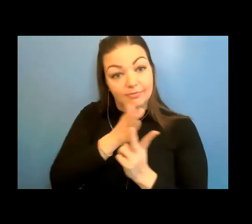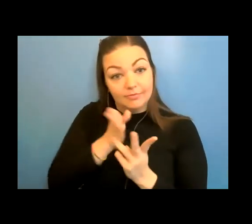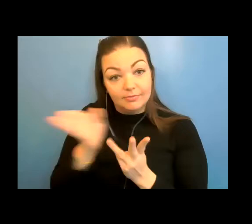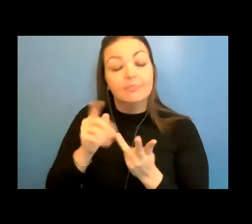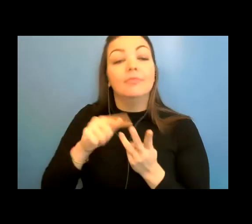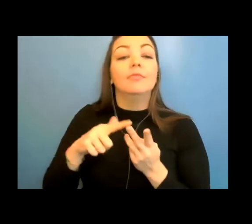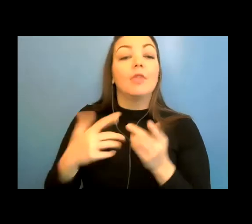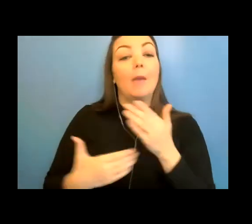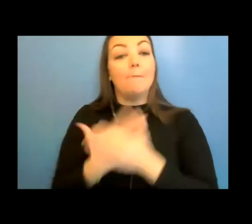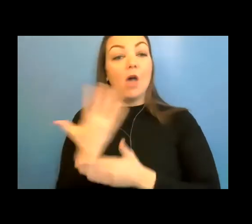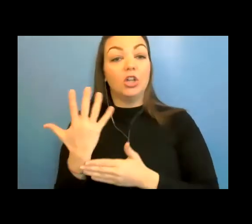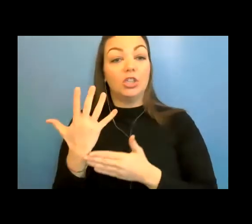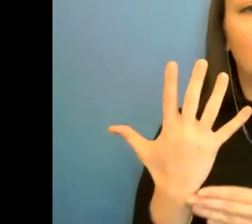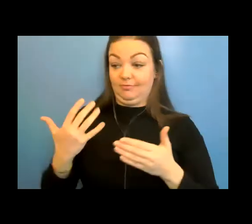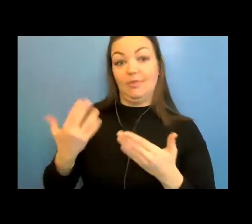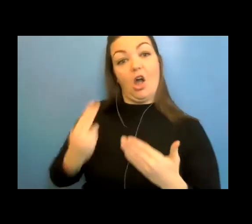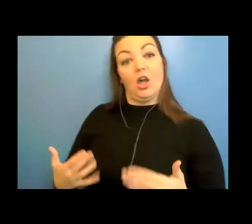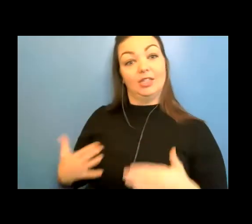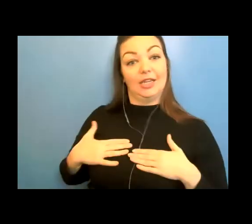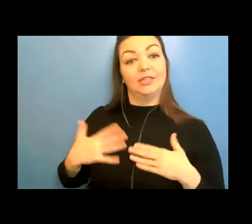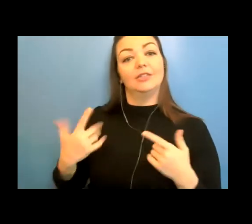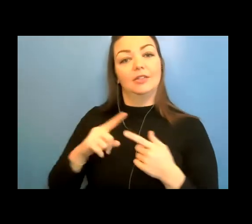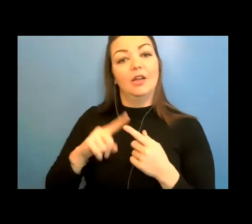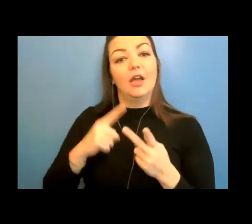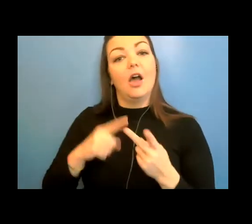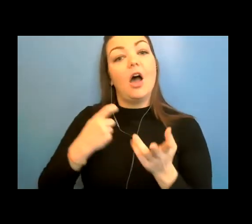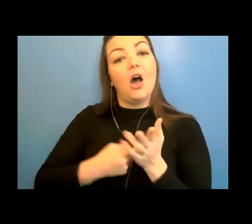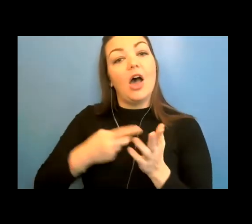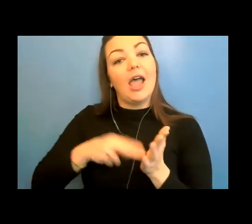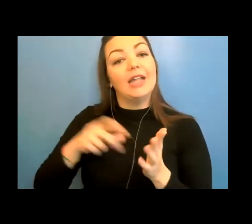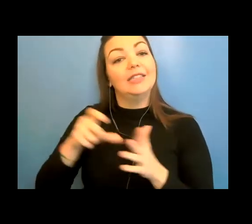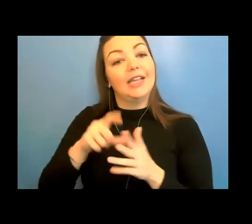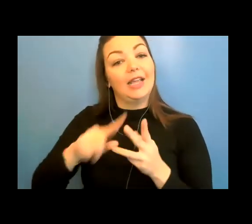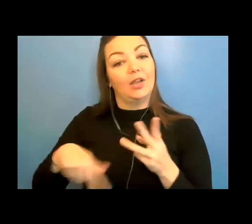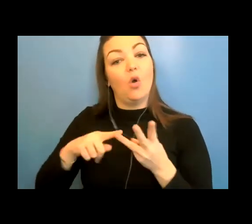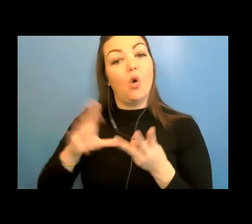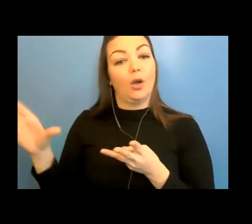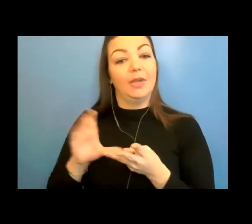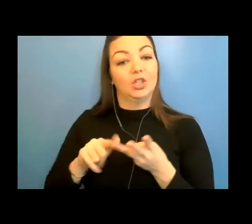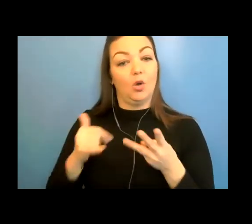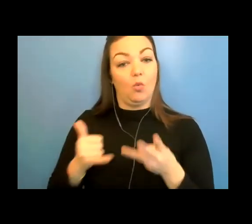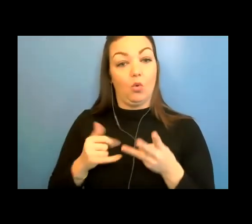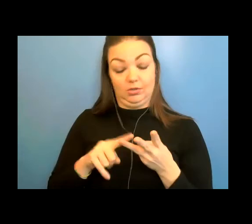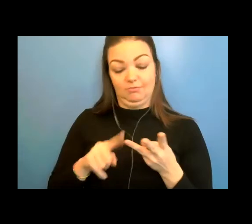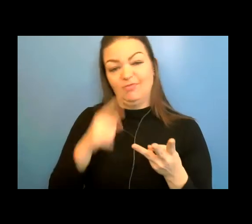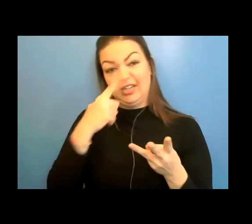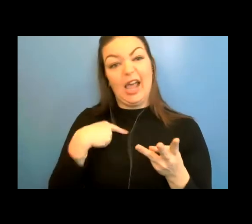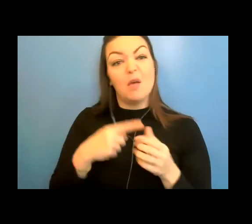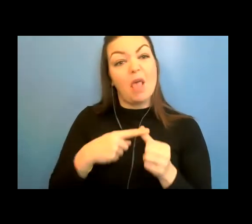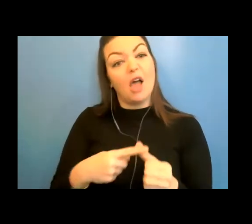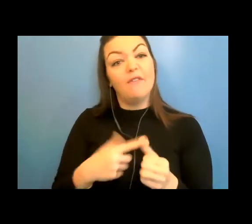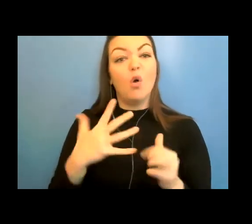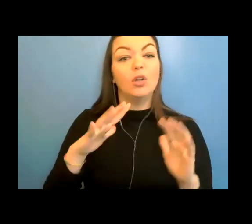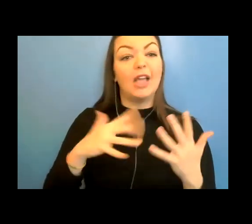Awards, R&D Awards, and Main Commission Awards, ranging from applying for